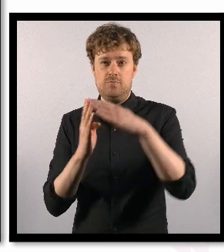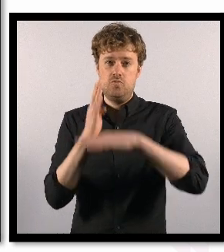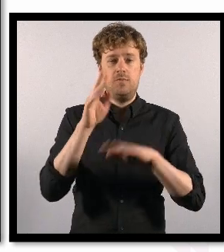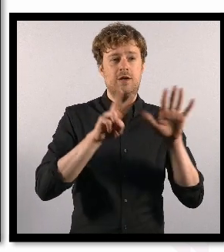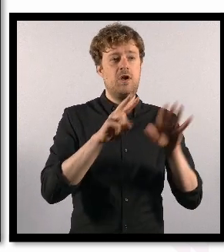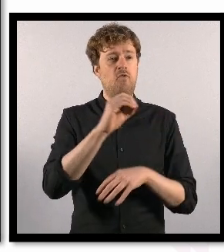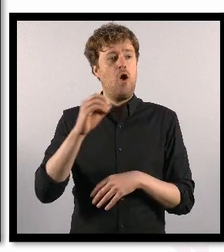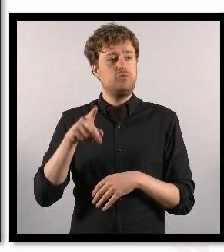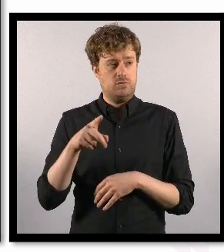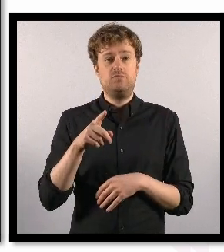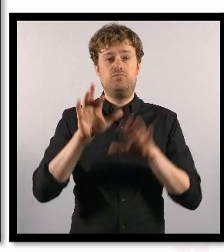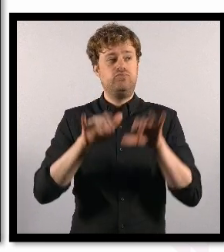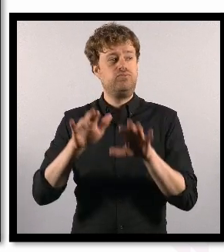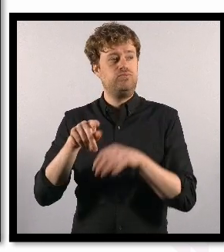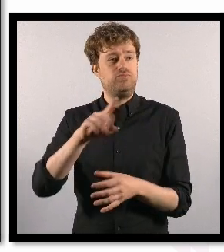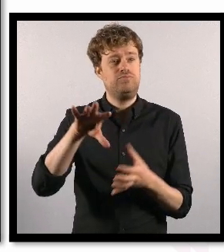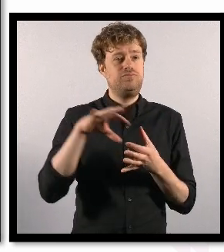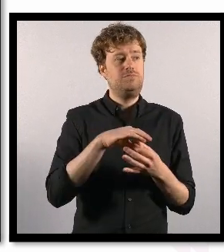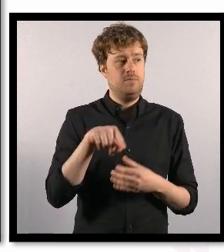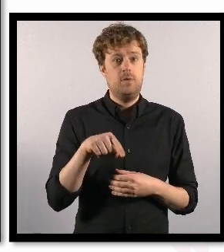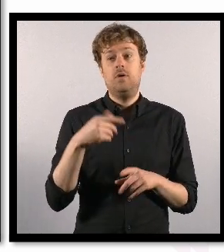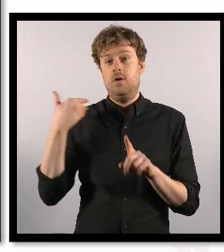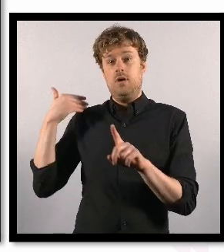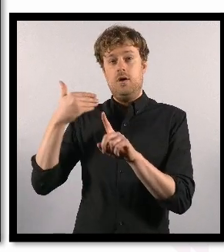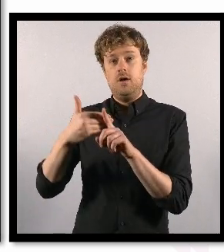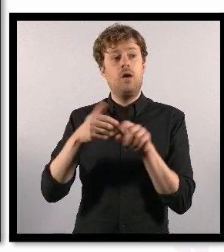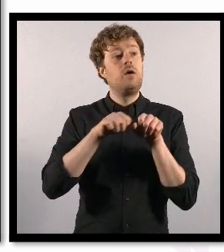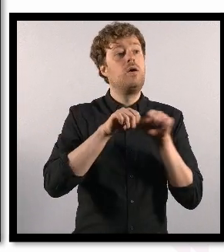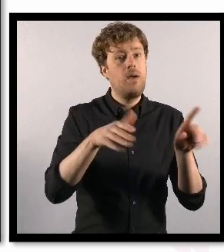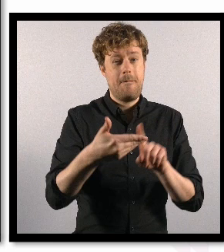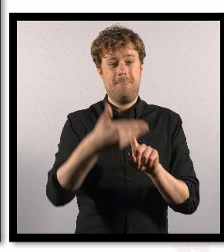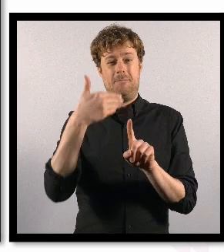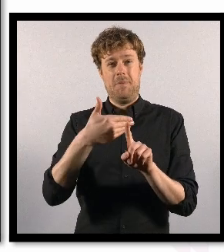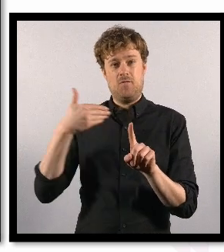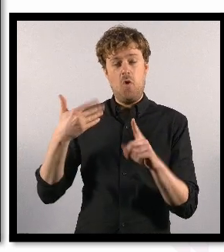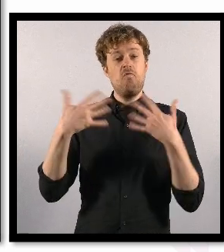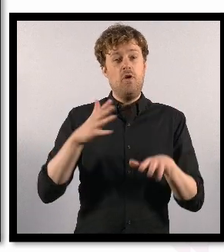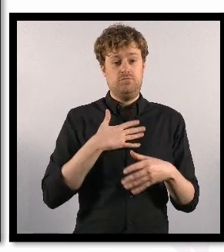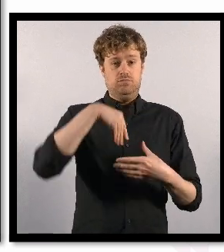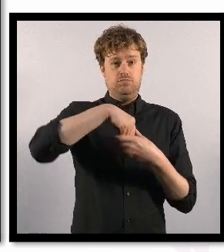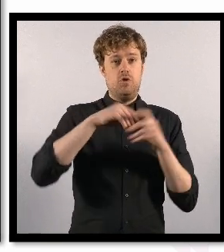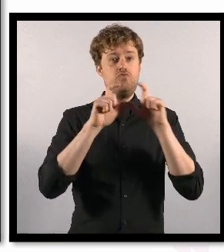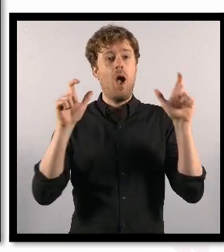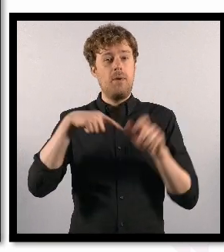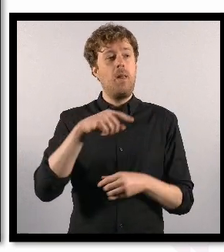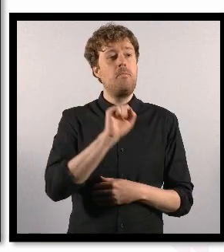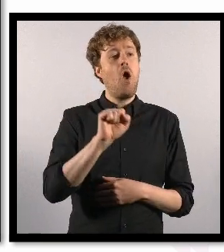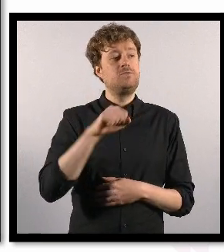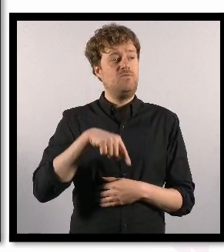with. It had become invaluable to us. And so we went ahead and open sourced it.